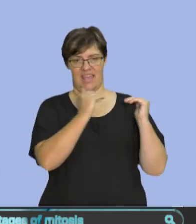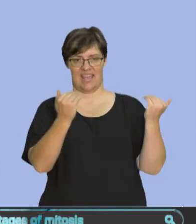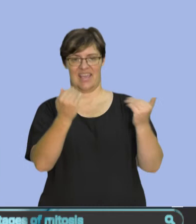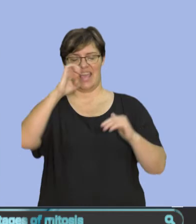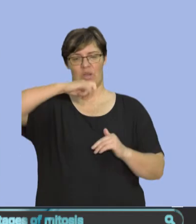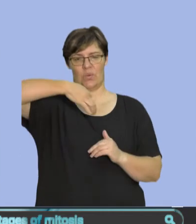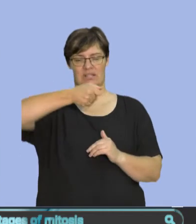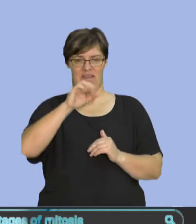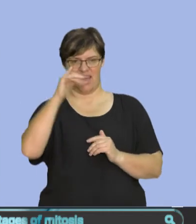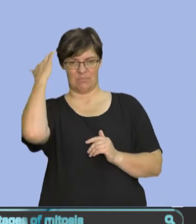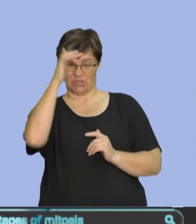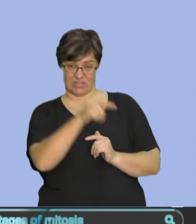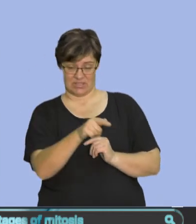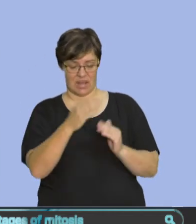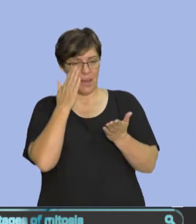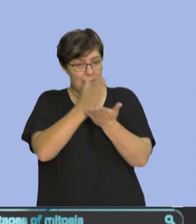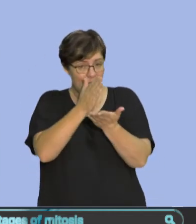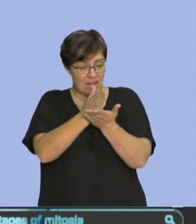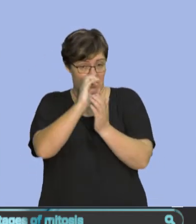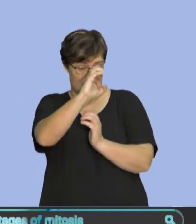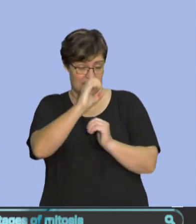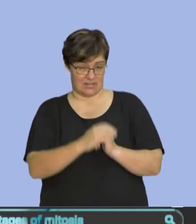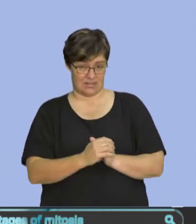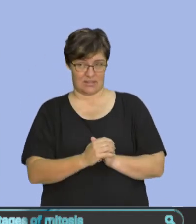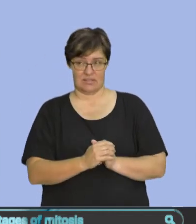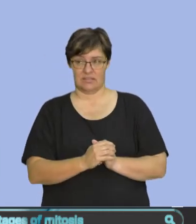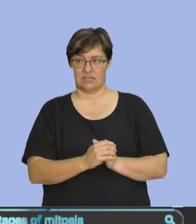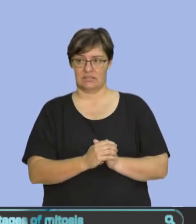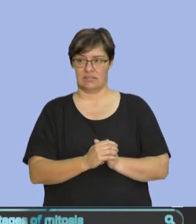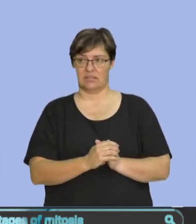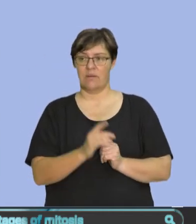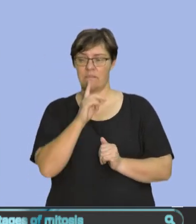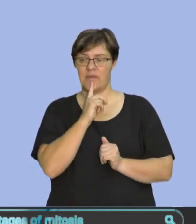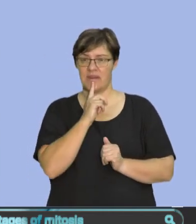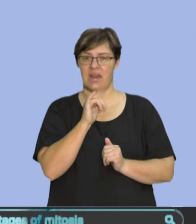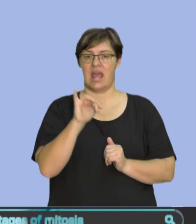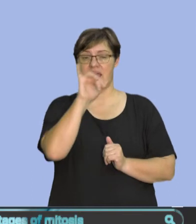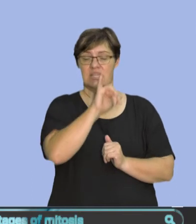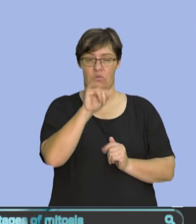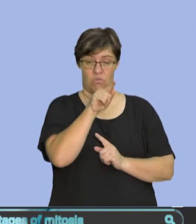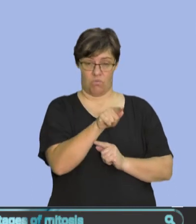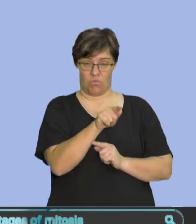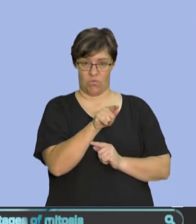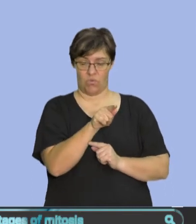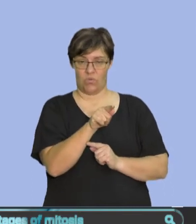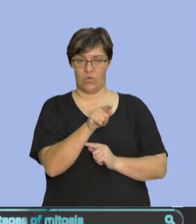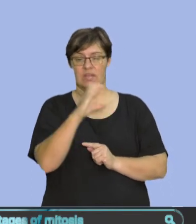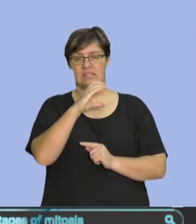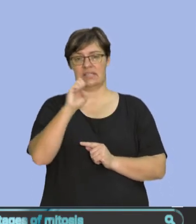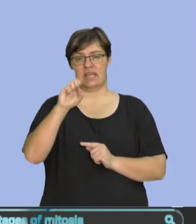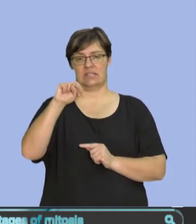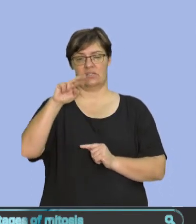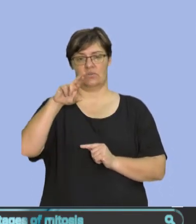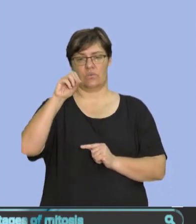imaginary equator at the middle of the cell. Clearly, with the yellow dots, which are the centromeres,